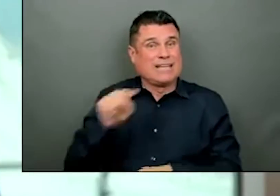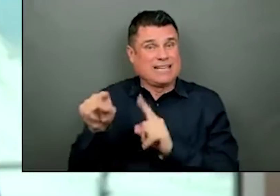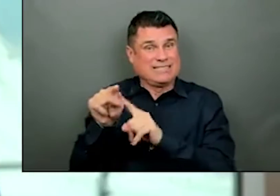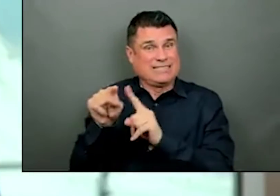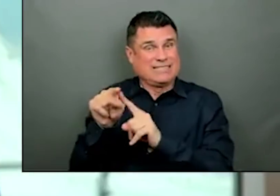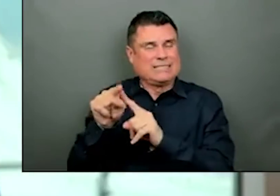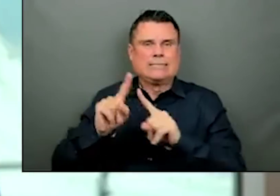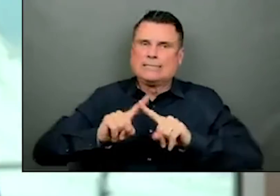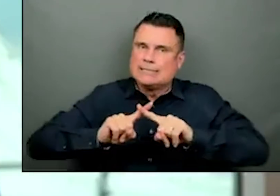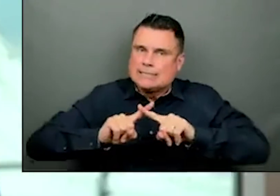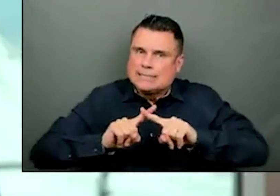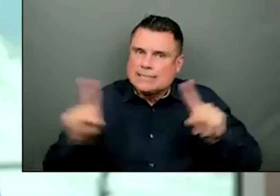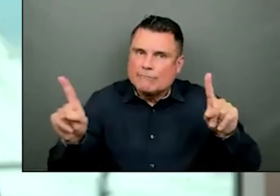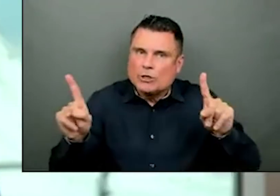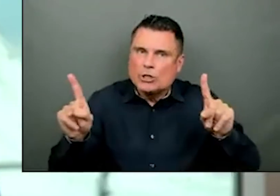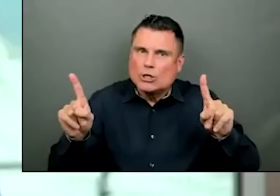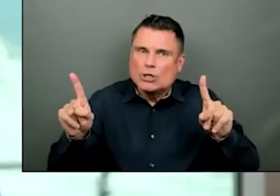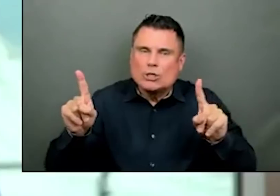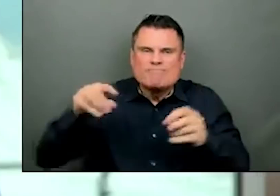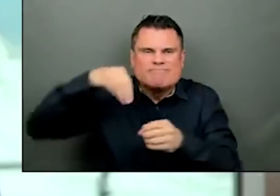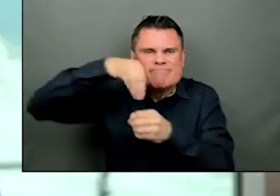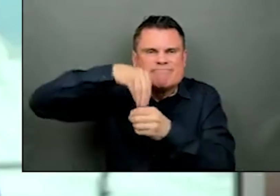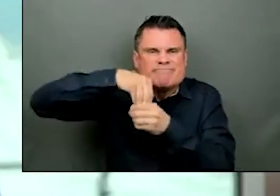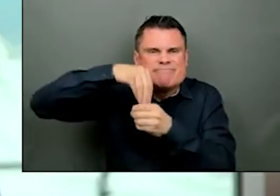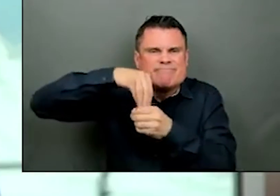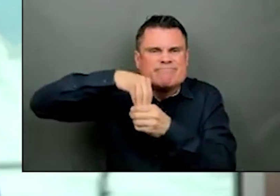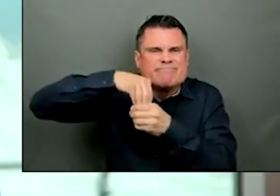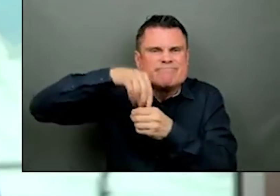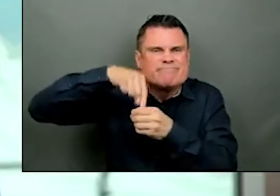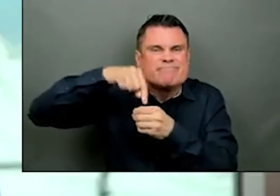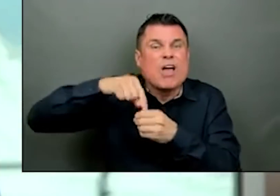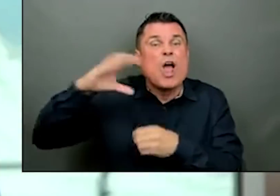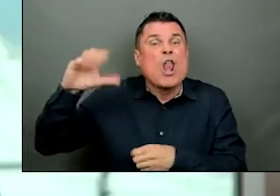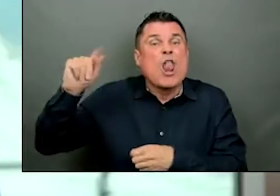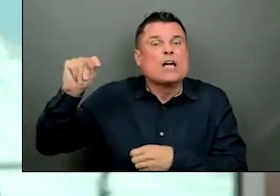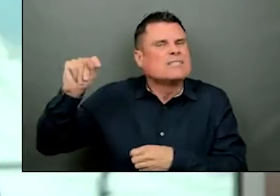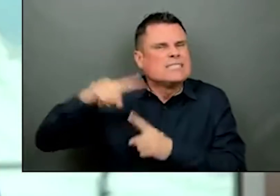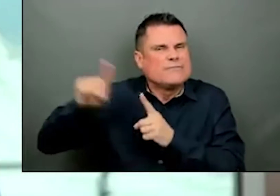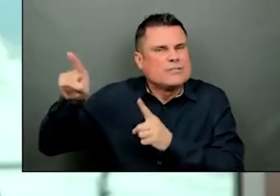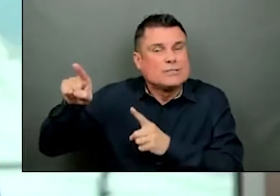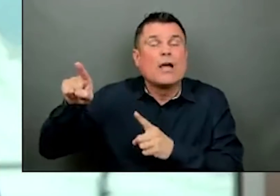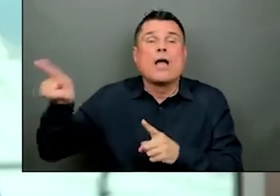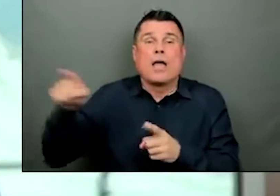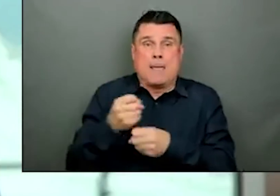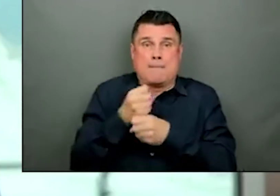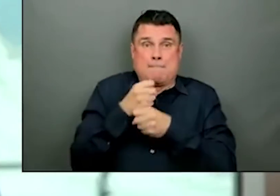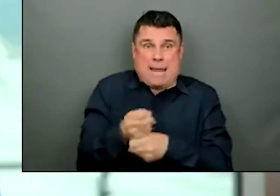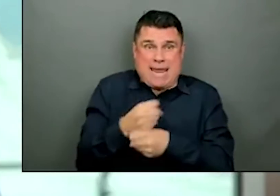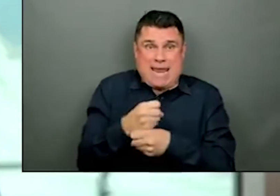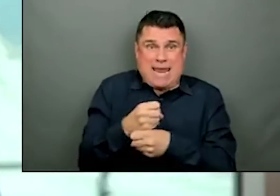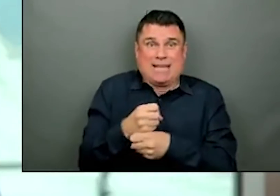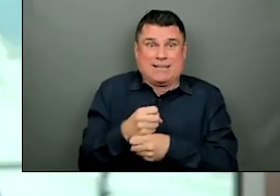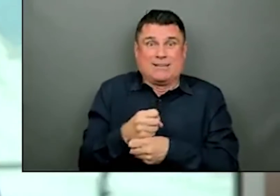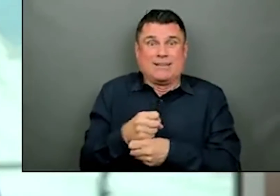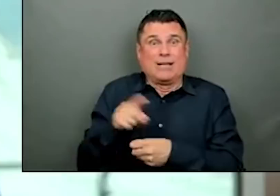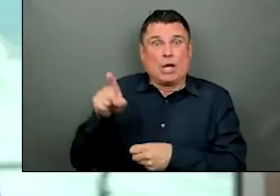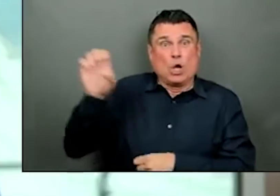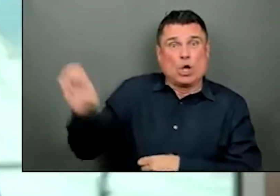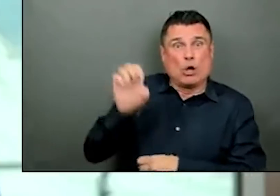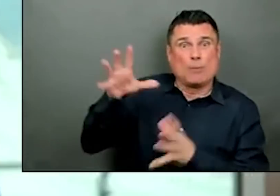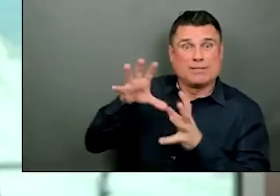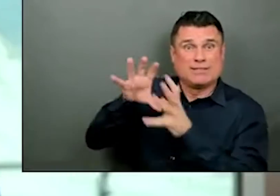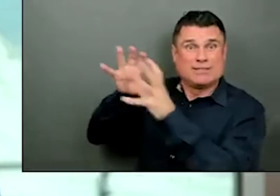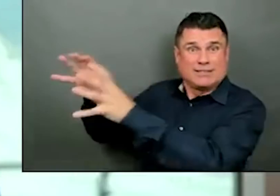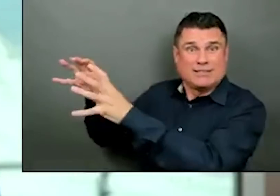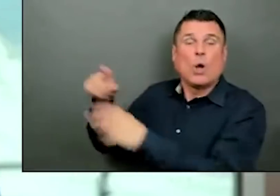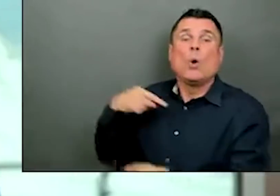proceed. So if you have received this vaccine, be reassured that it works very well. It's an